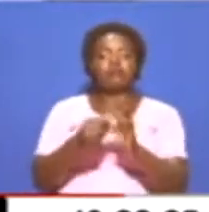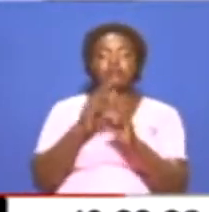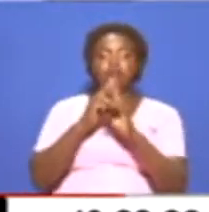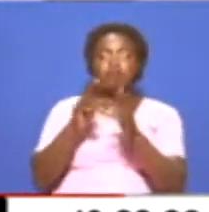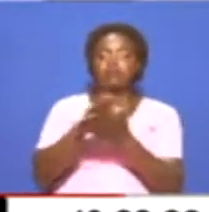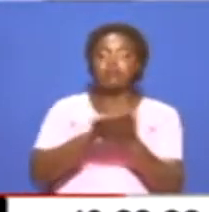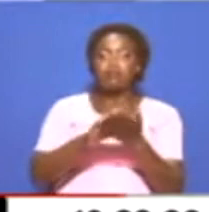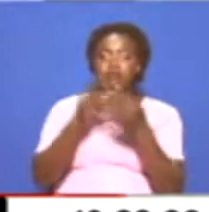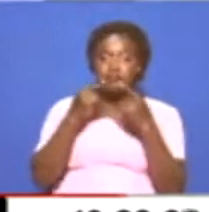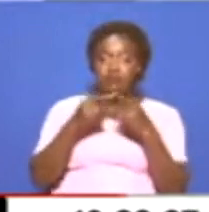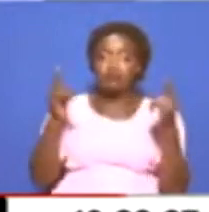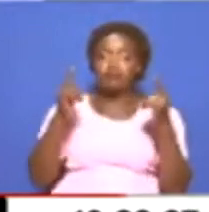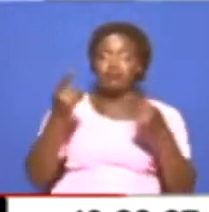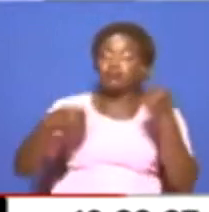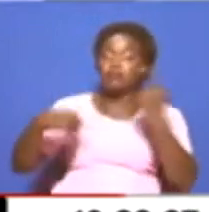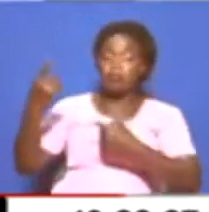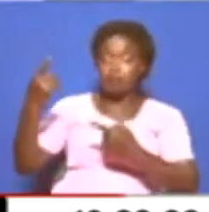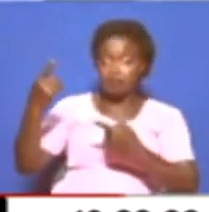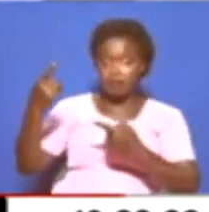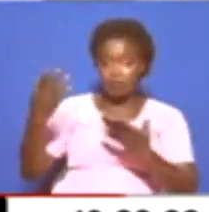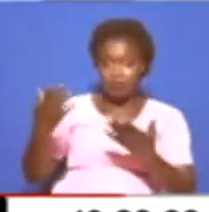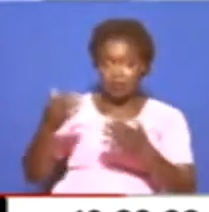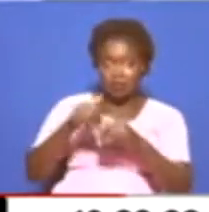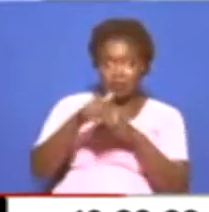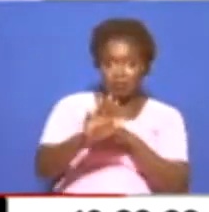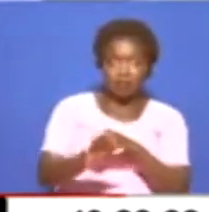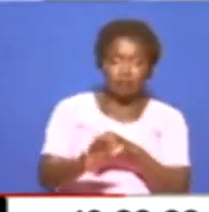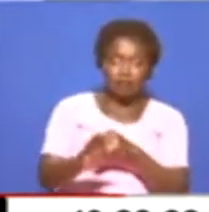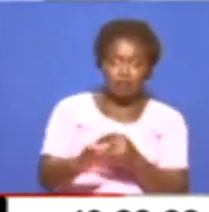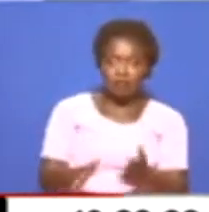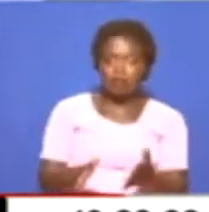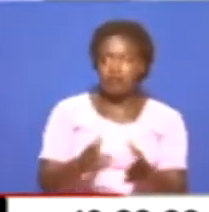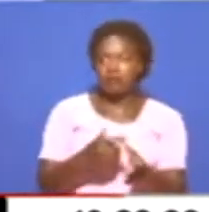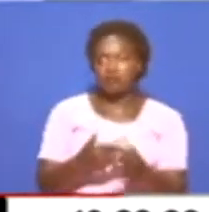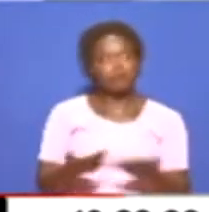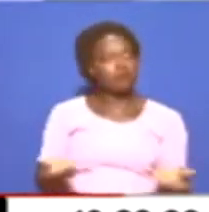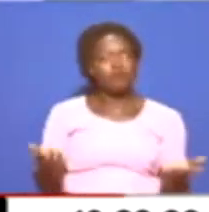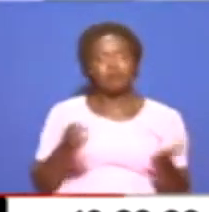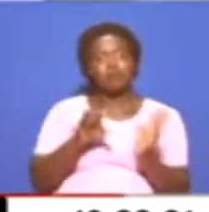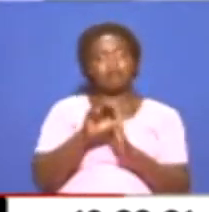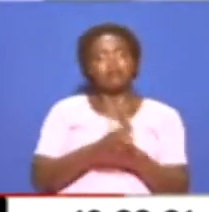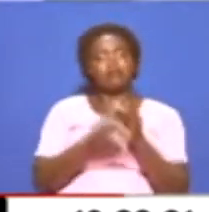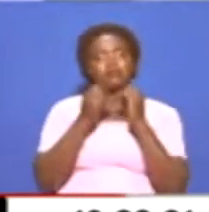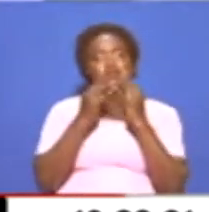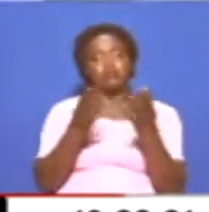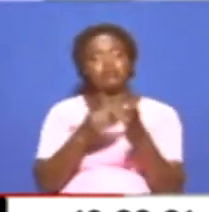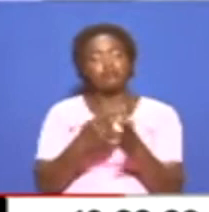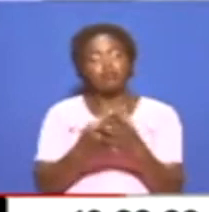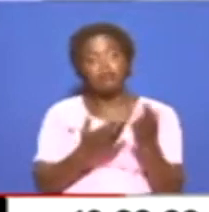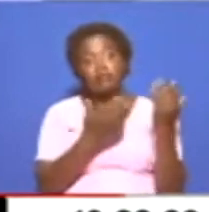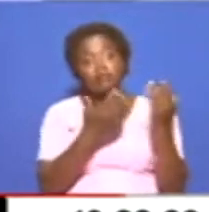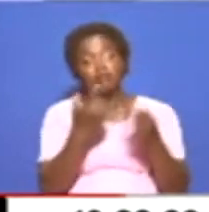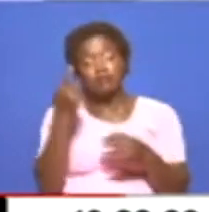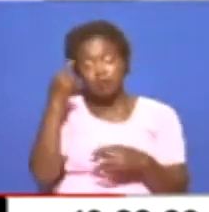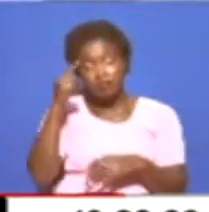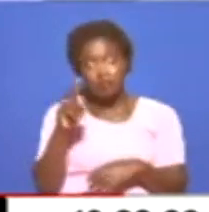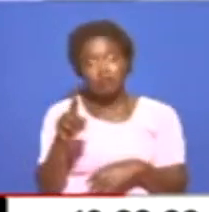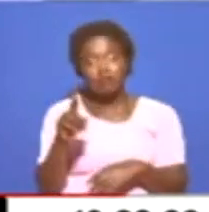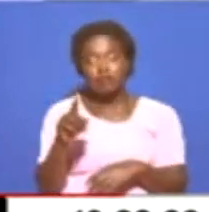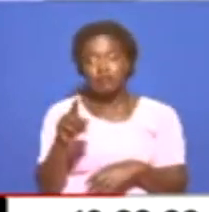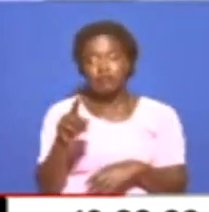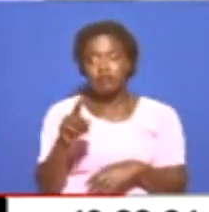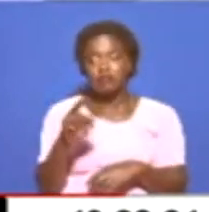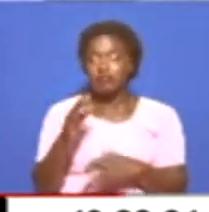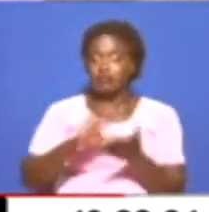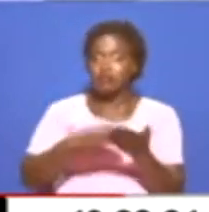the declaration of the winner mm-hmm. or loser, then to that extent, that was unconstitutional. Yes. So what we expected for these